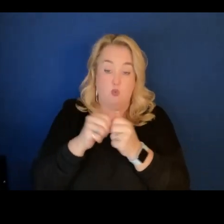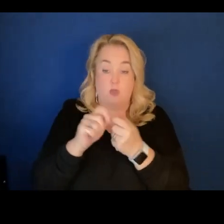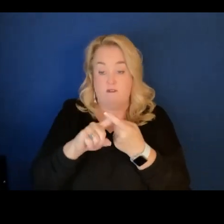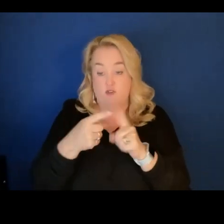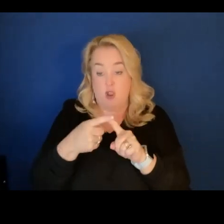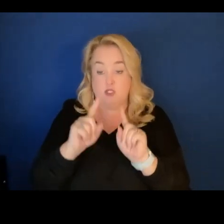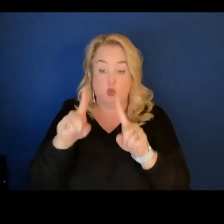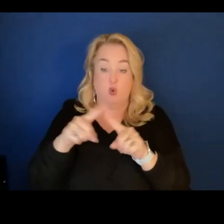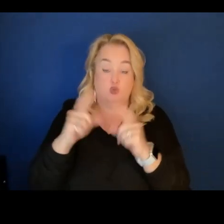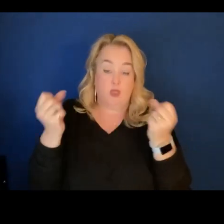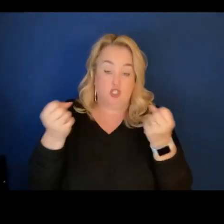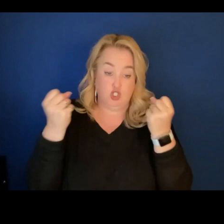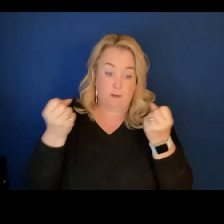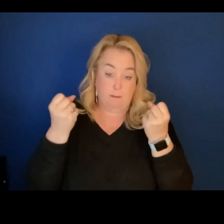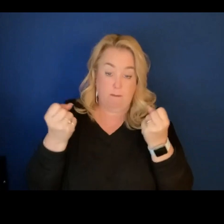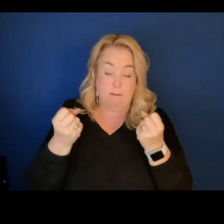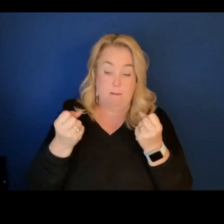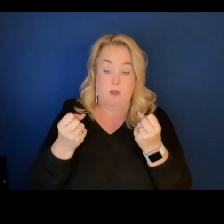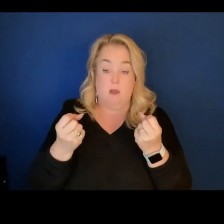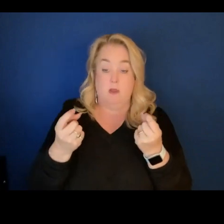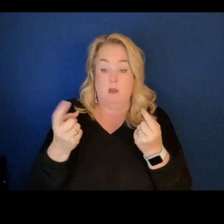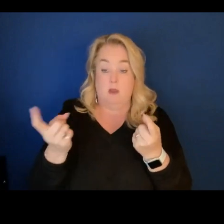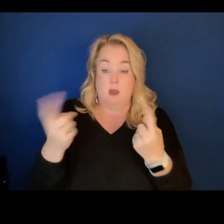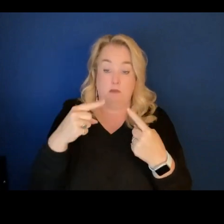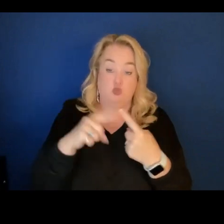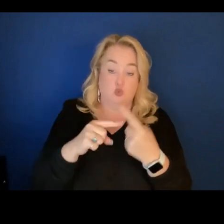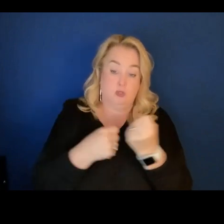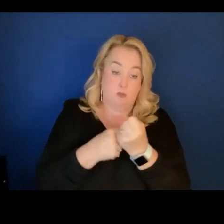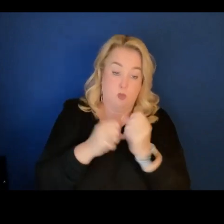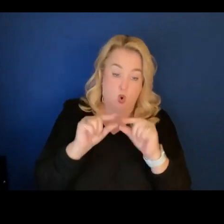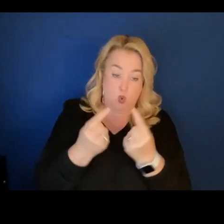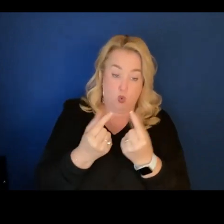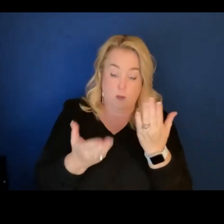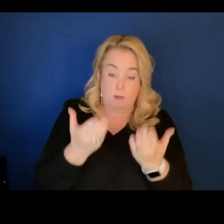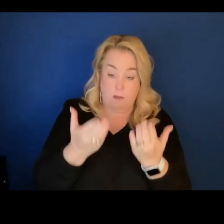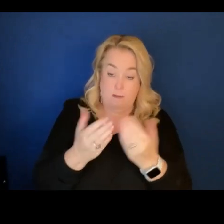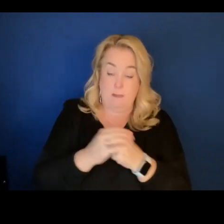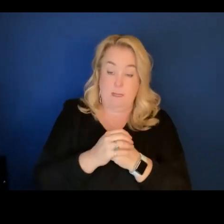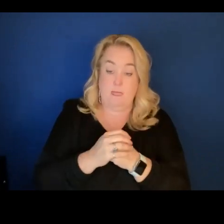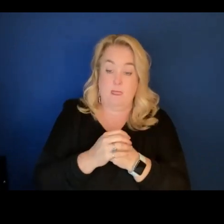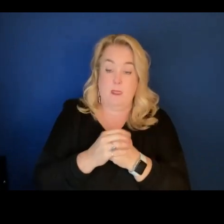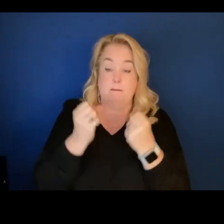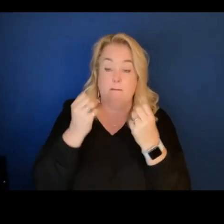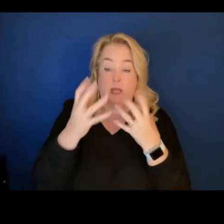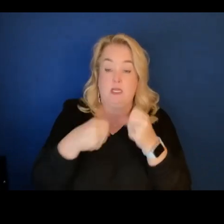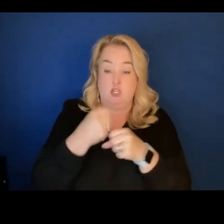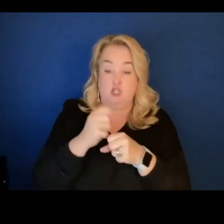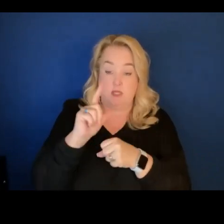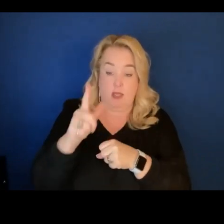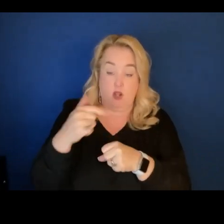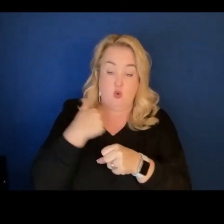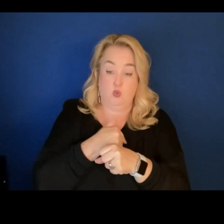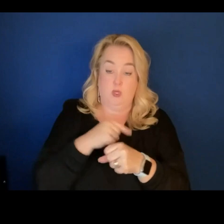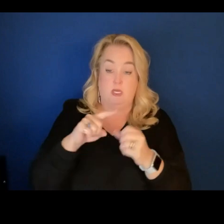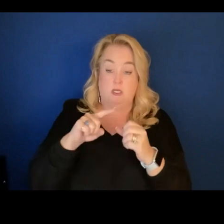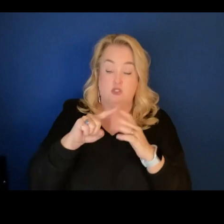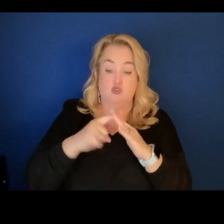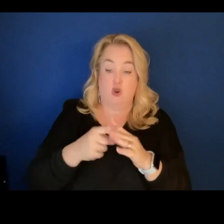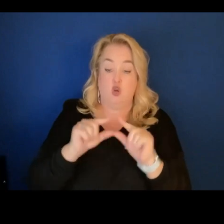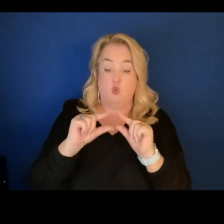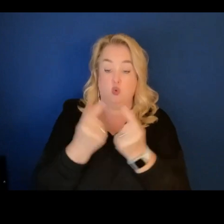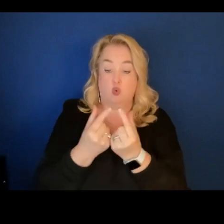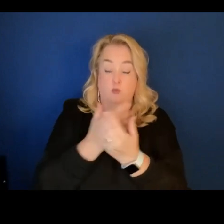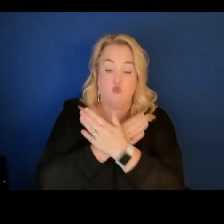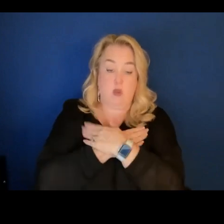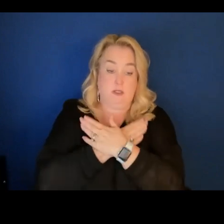the gym, maybe attend one of our support groups. Years later, we started a group respite program.